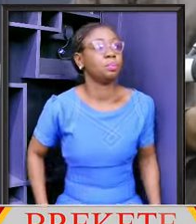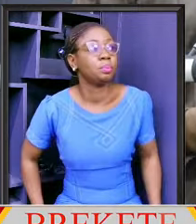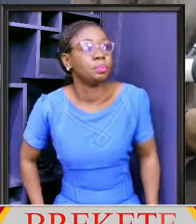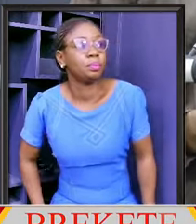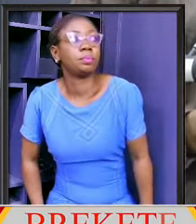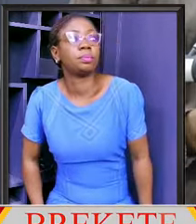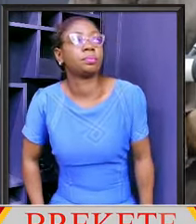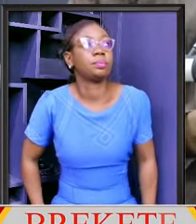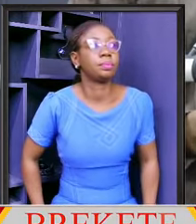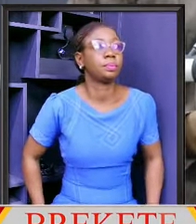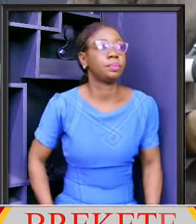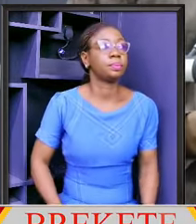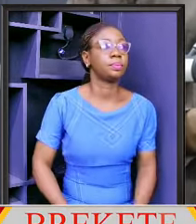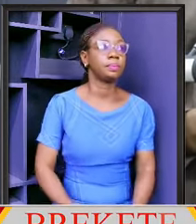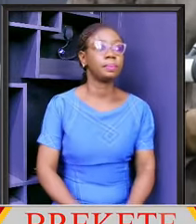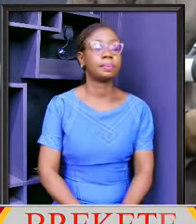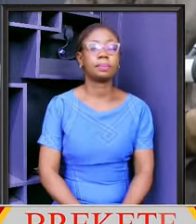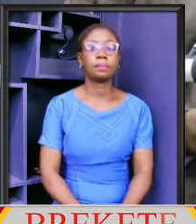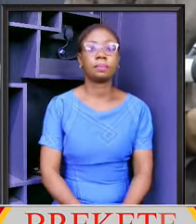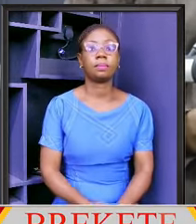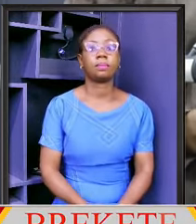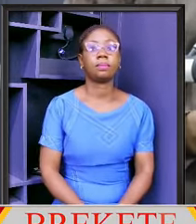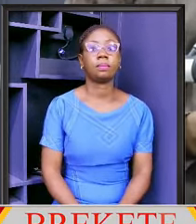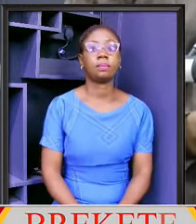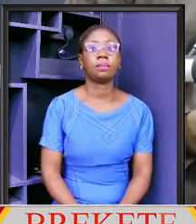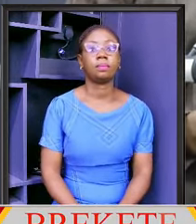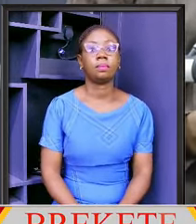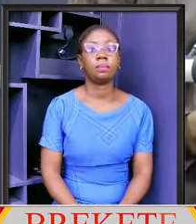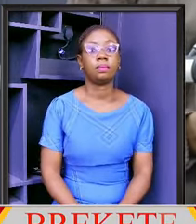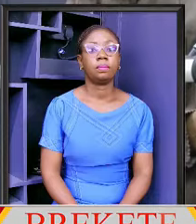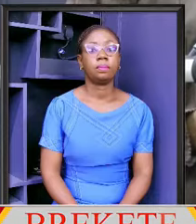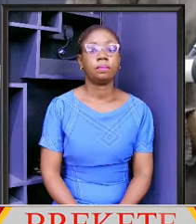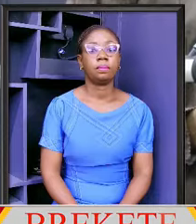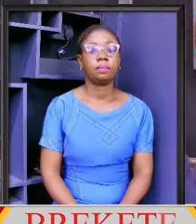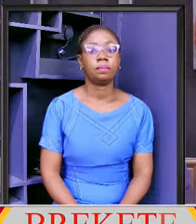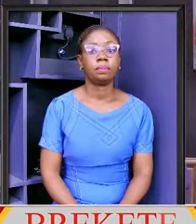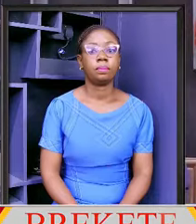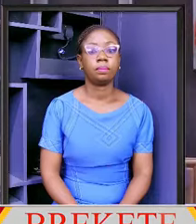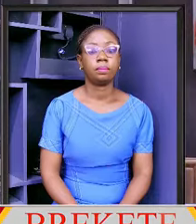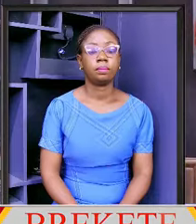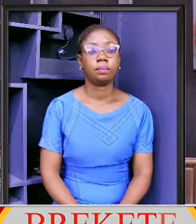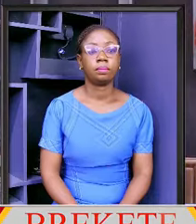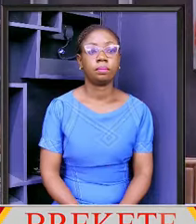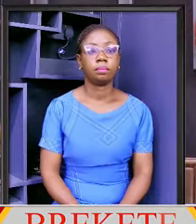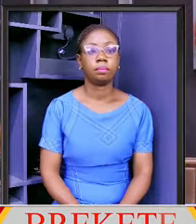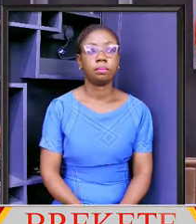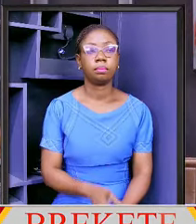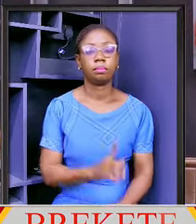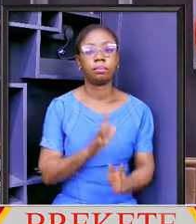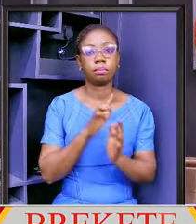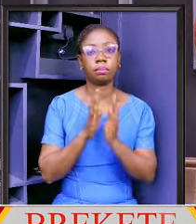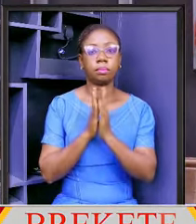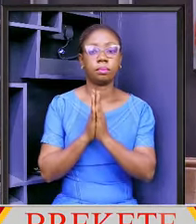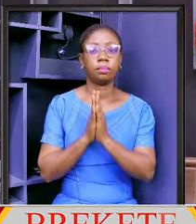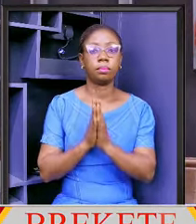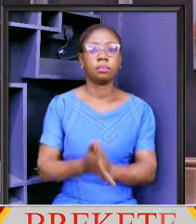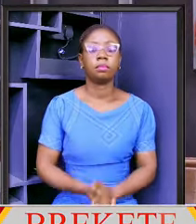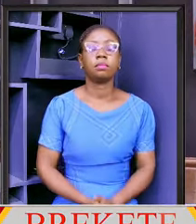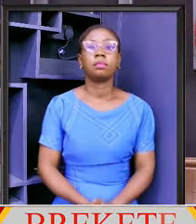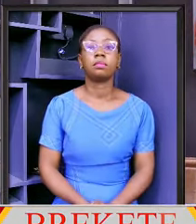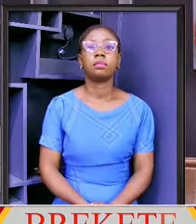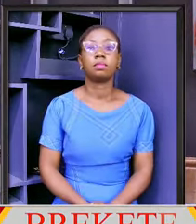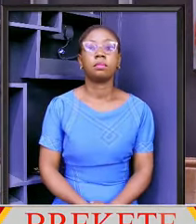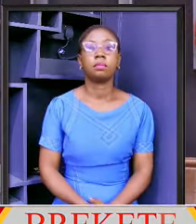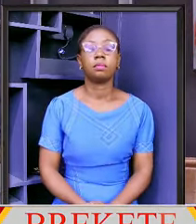Audhu billahi minash shaitanir rajim. Audhu billahi minash shaitanir rajim. Audhu billahi minash shaitanir rajim. Because after Iblis, I no go